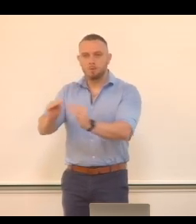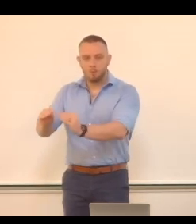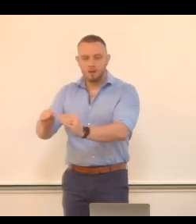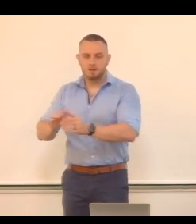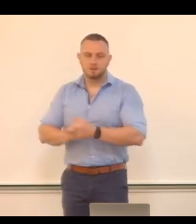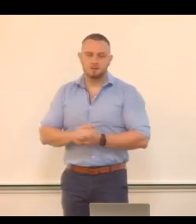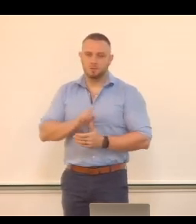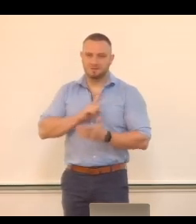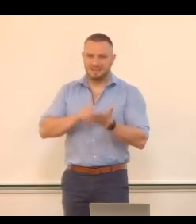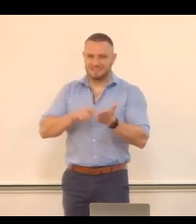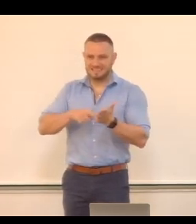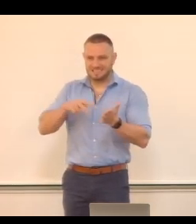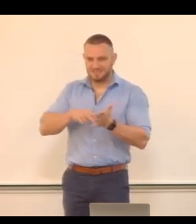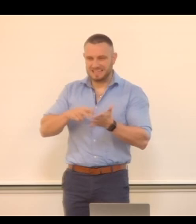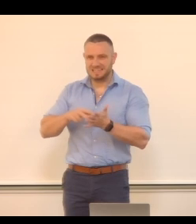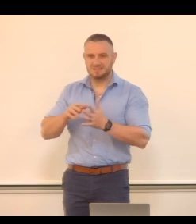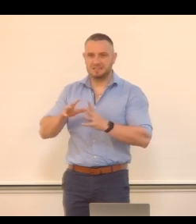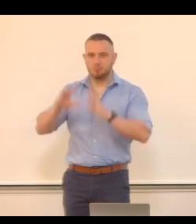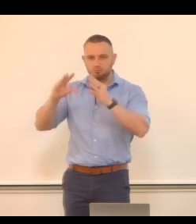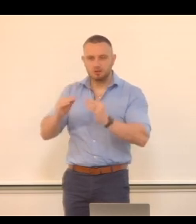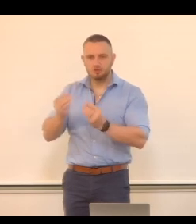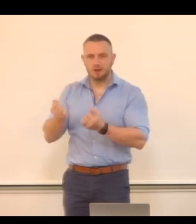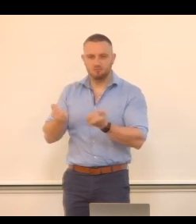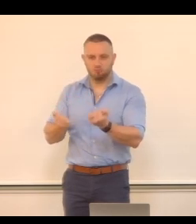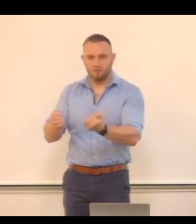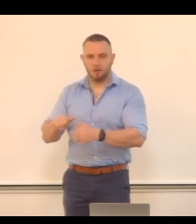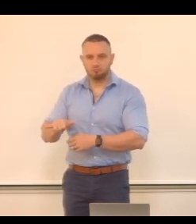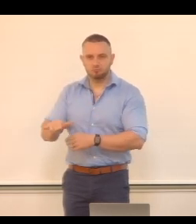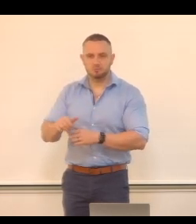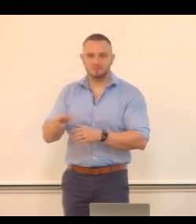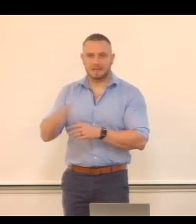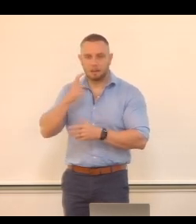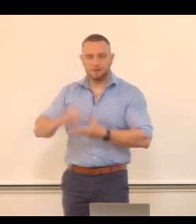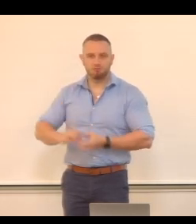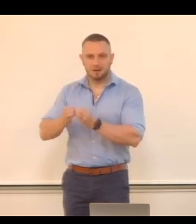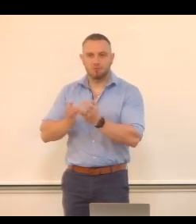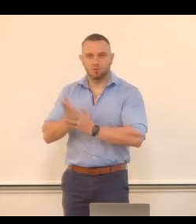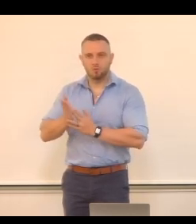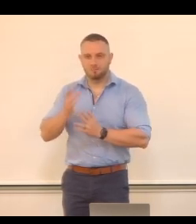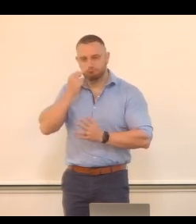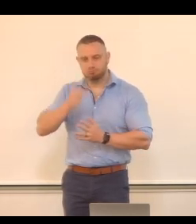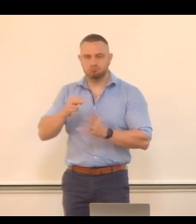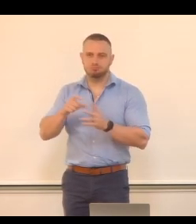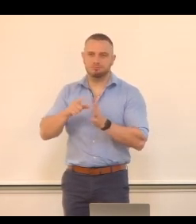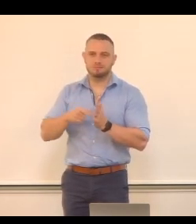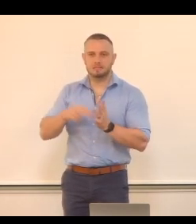the LTV, pressurized rover, all that stuff can be simulated on Devon Island.